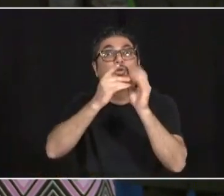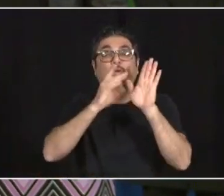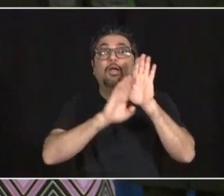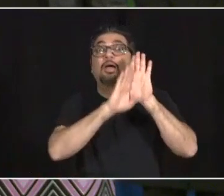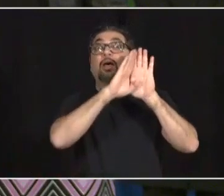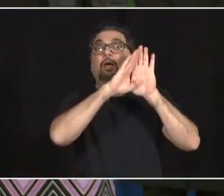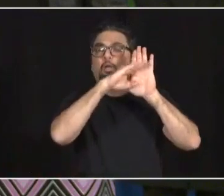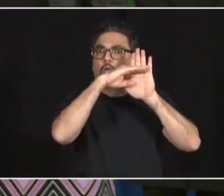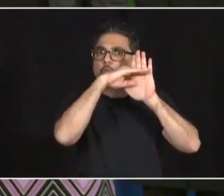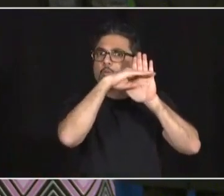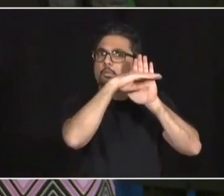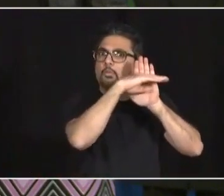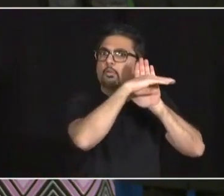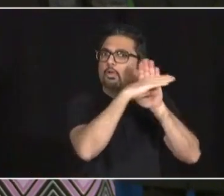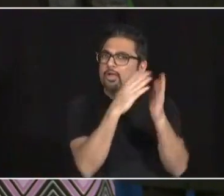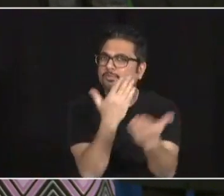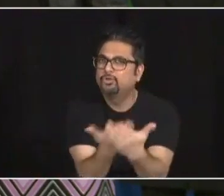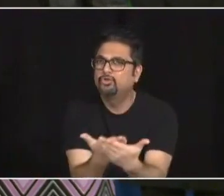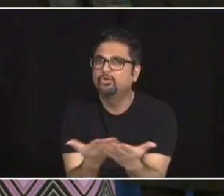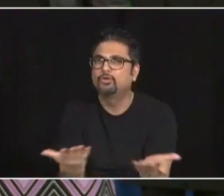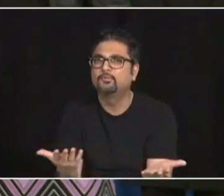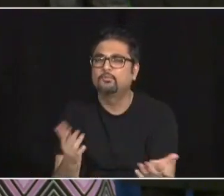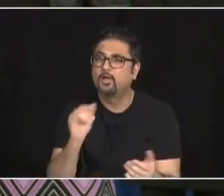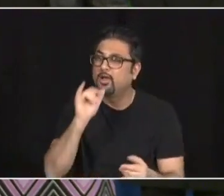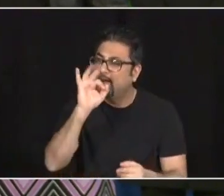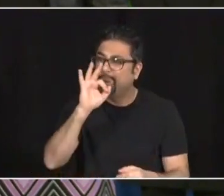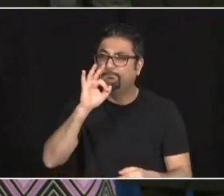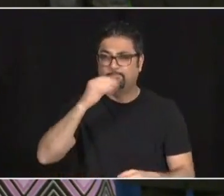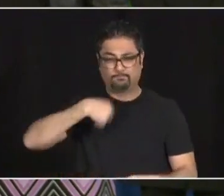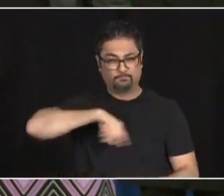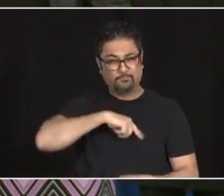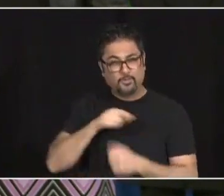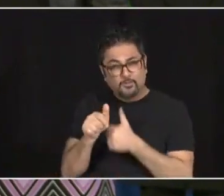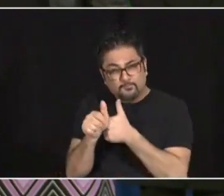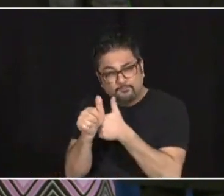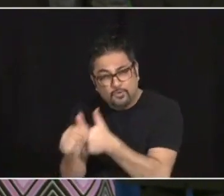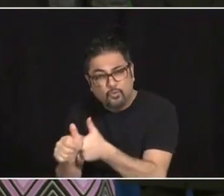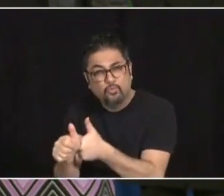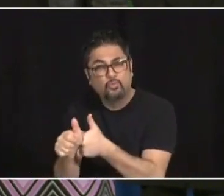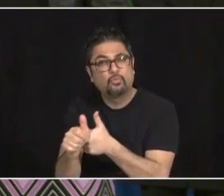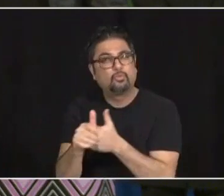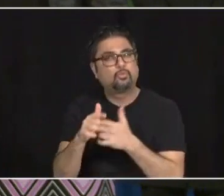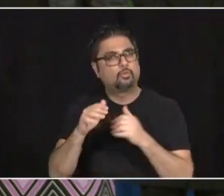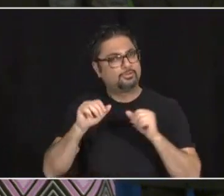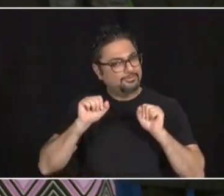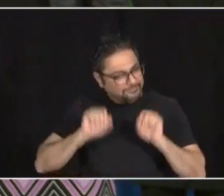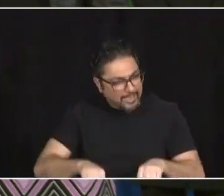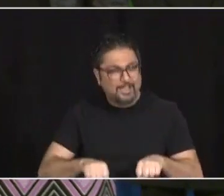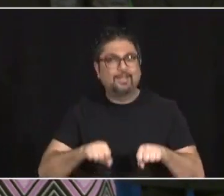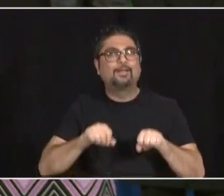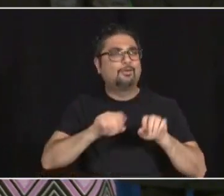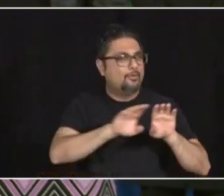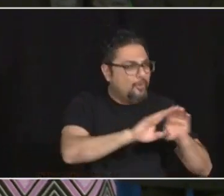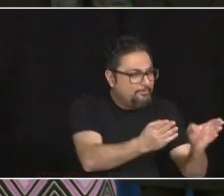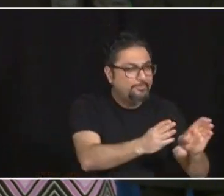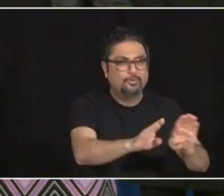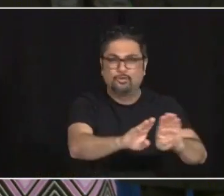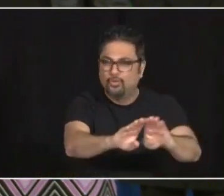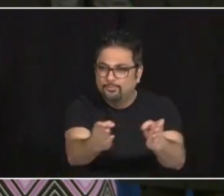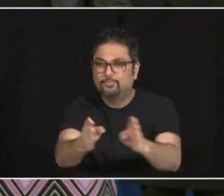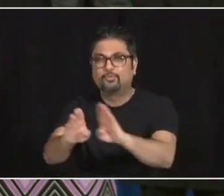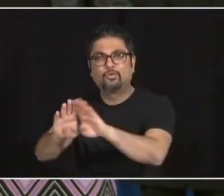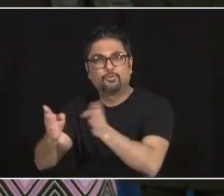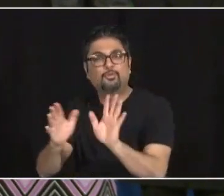we're going to get the economy going. But please, and vast majority, again, 99.9% of the people are all